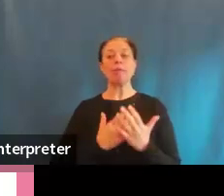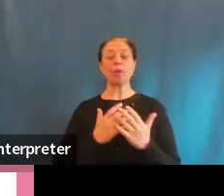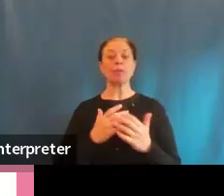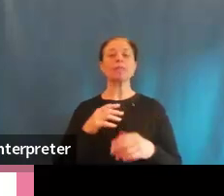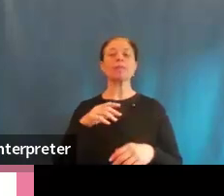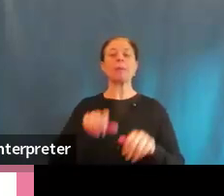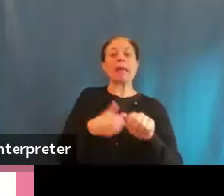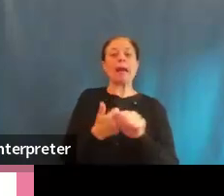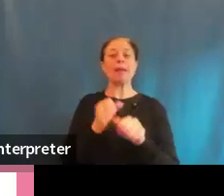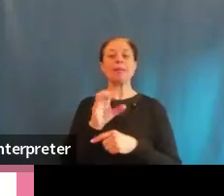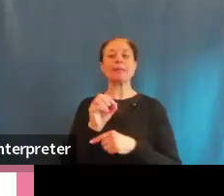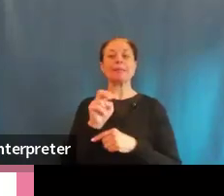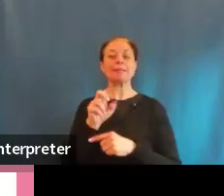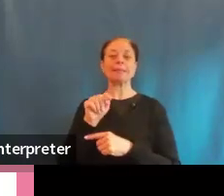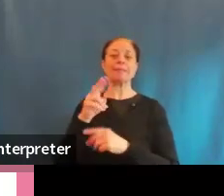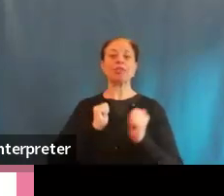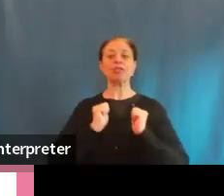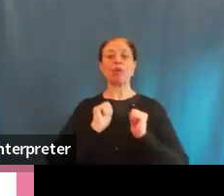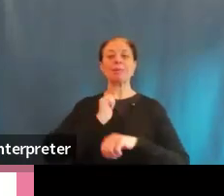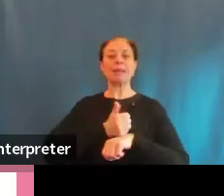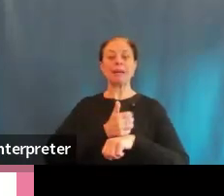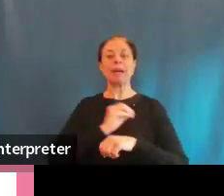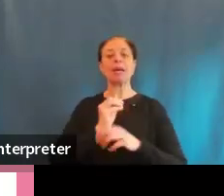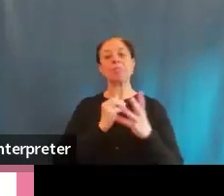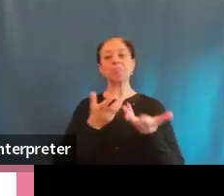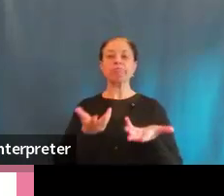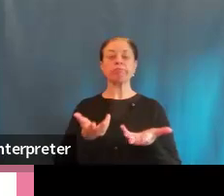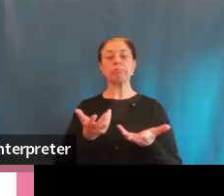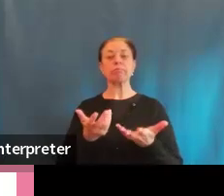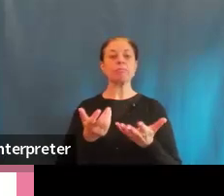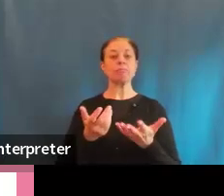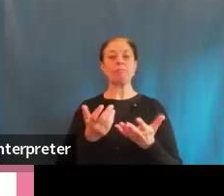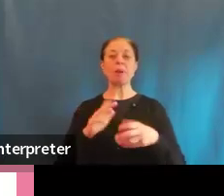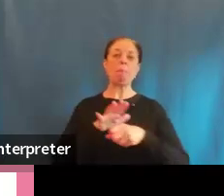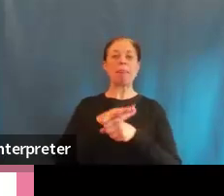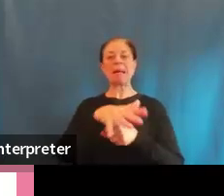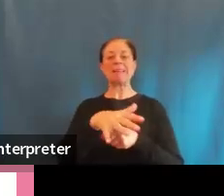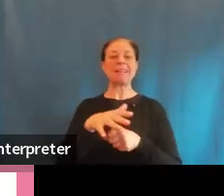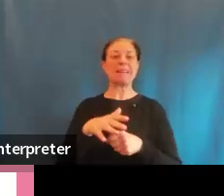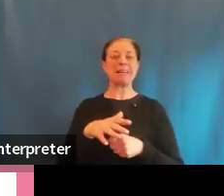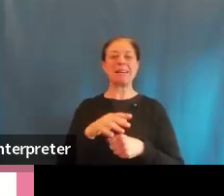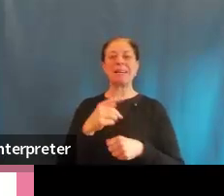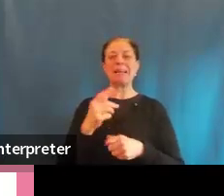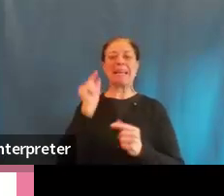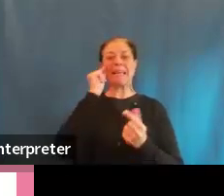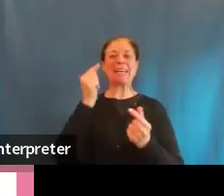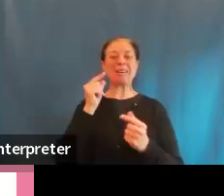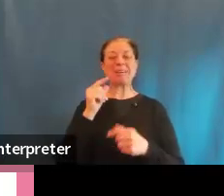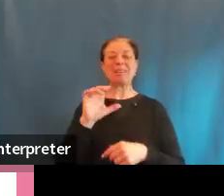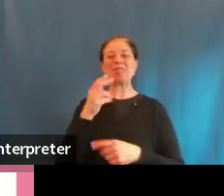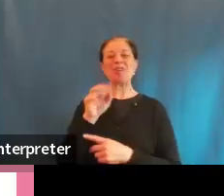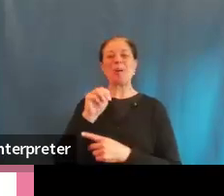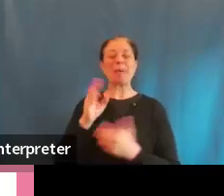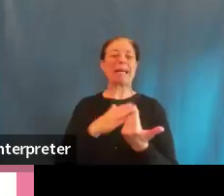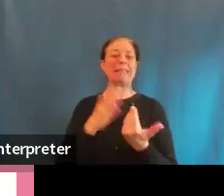a behind-the-scenes TV show setting, and a plenty of geeky charm. This is an easy